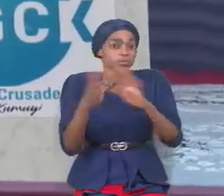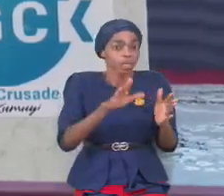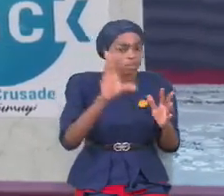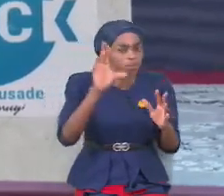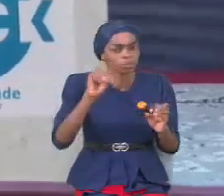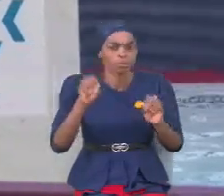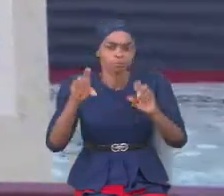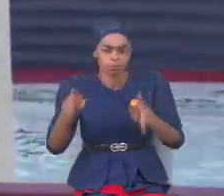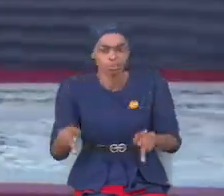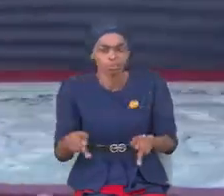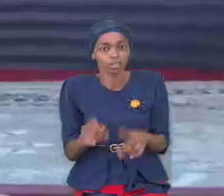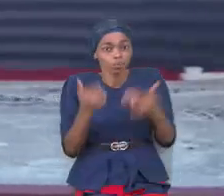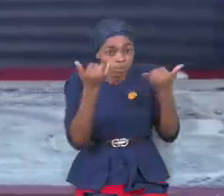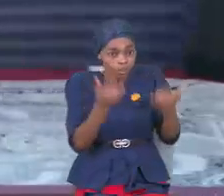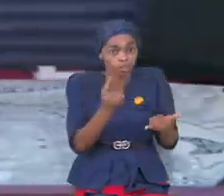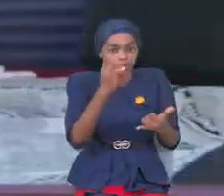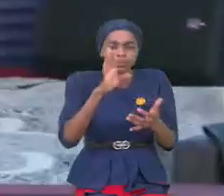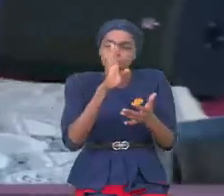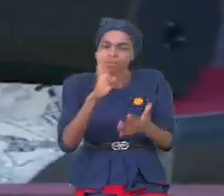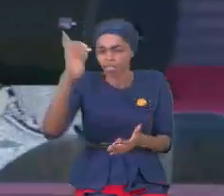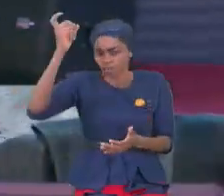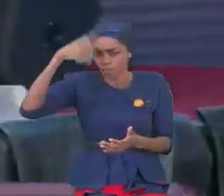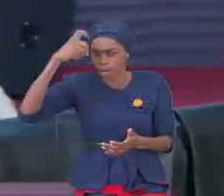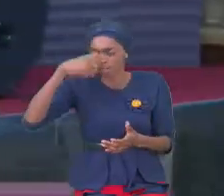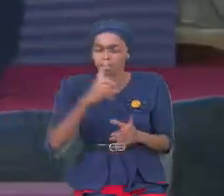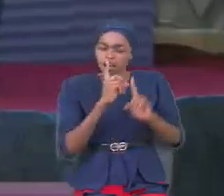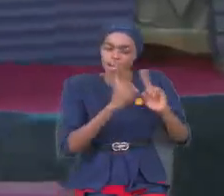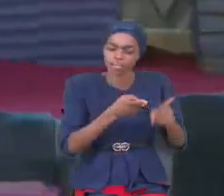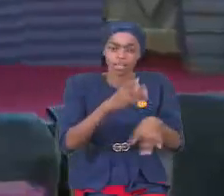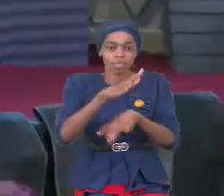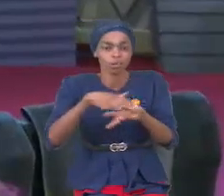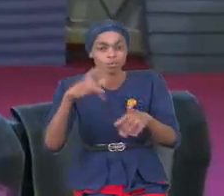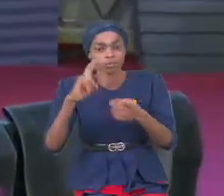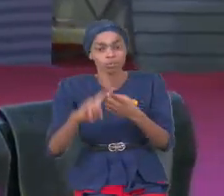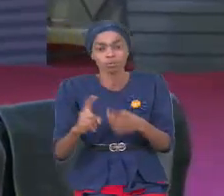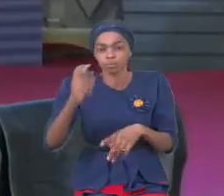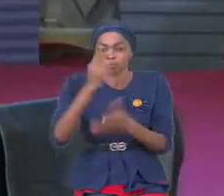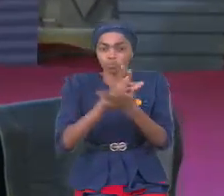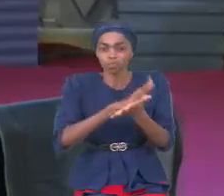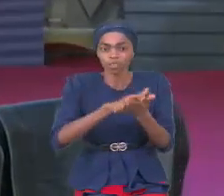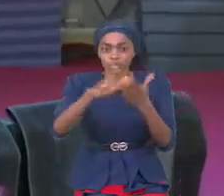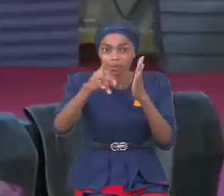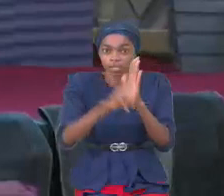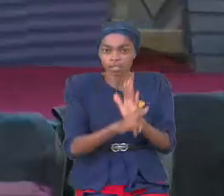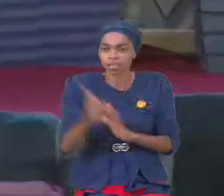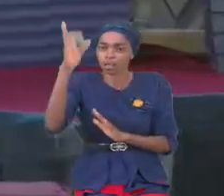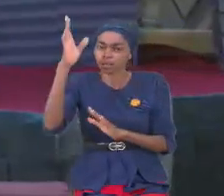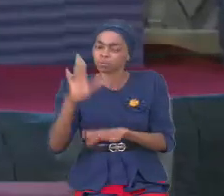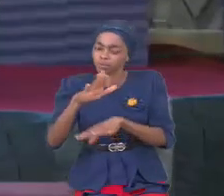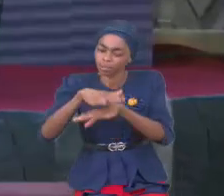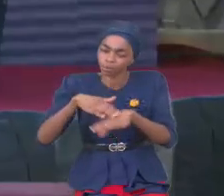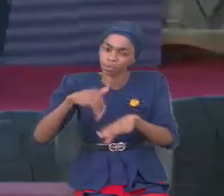to righteousness, the call has come again, I'll be wise and take